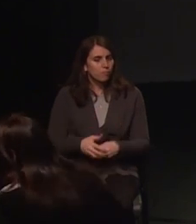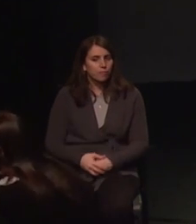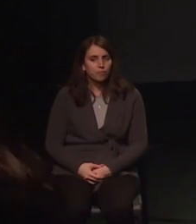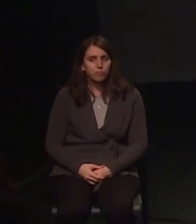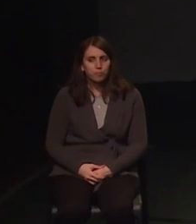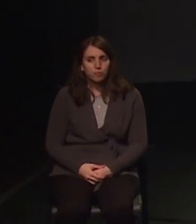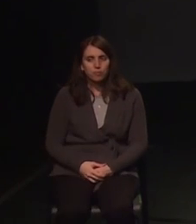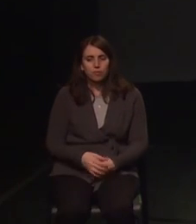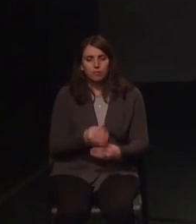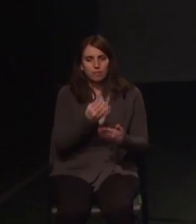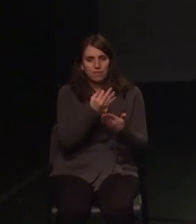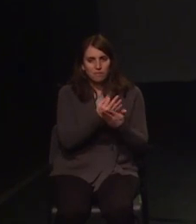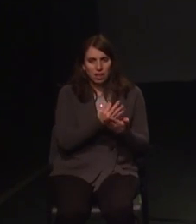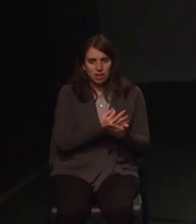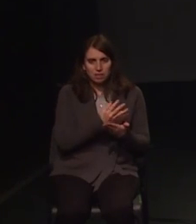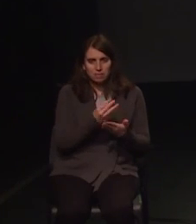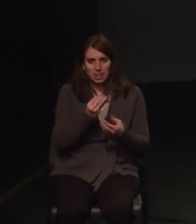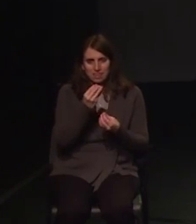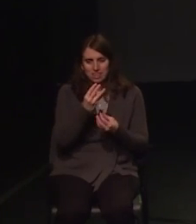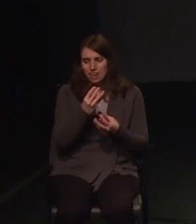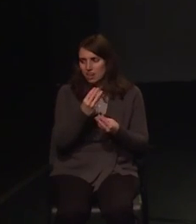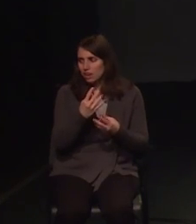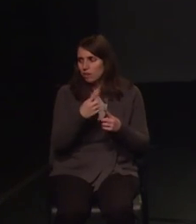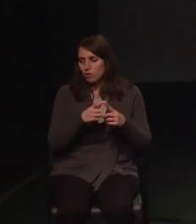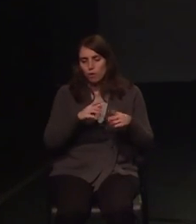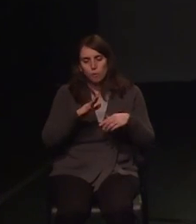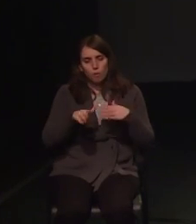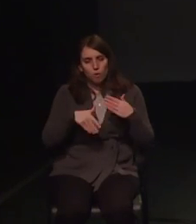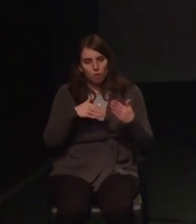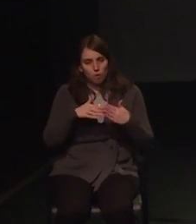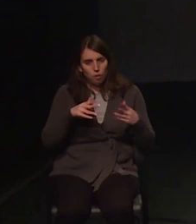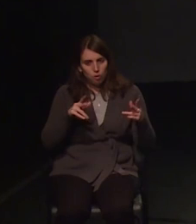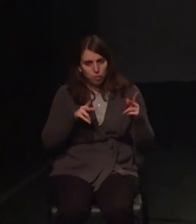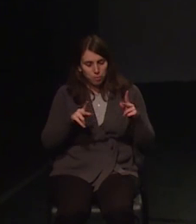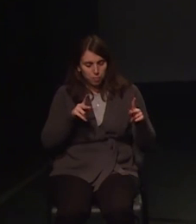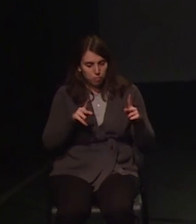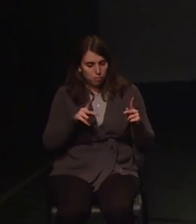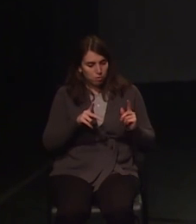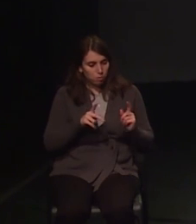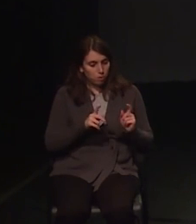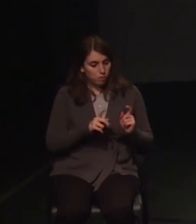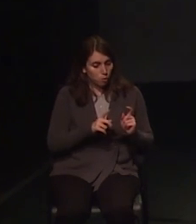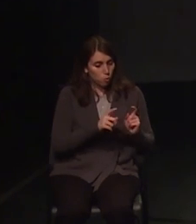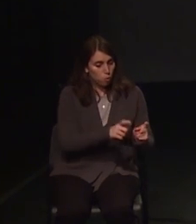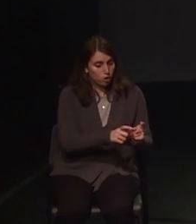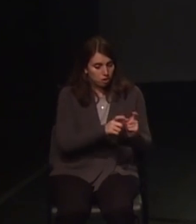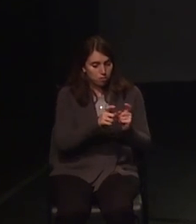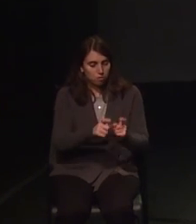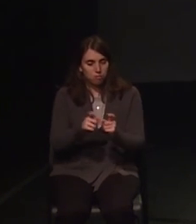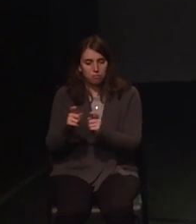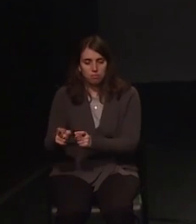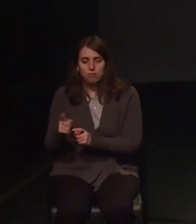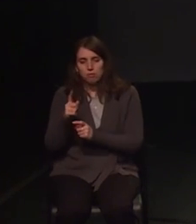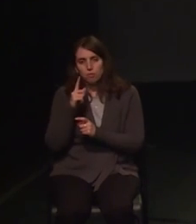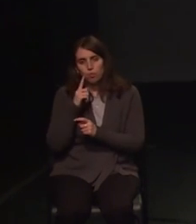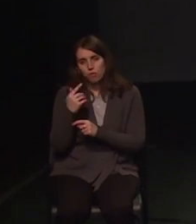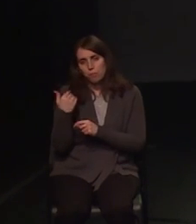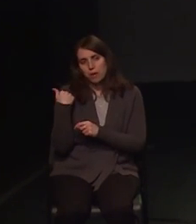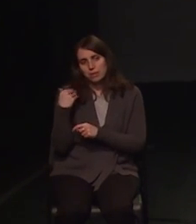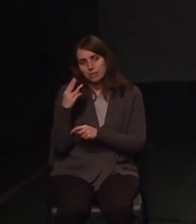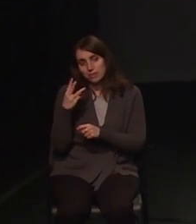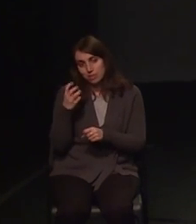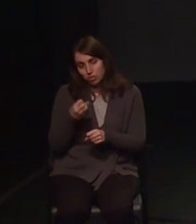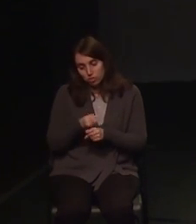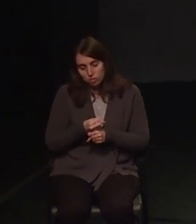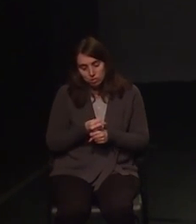and the data from all of the grantees that we have awarded for the last 6 years that I've been participant or